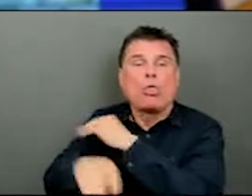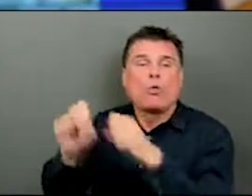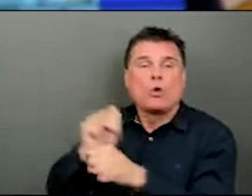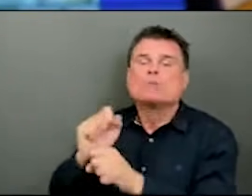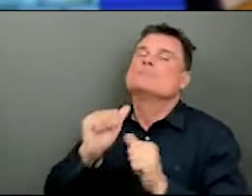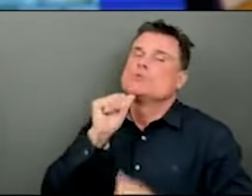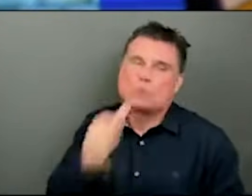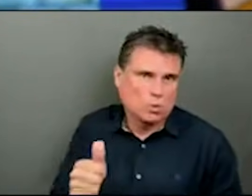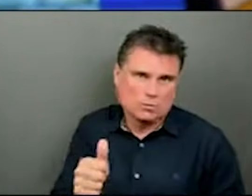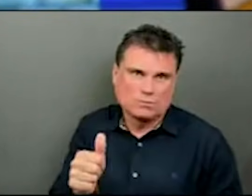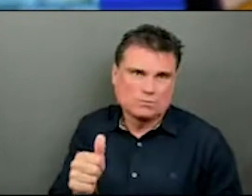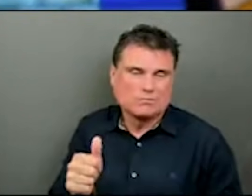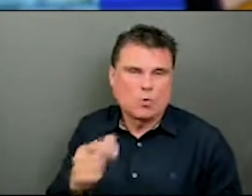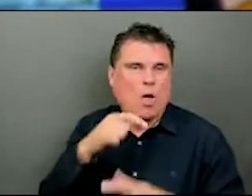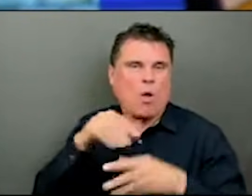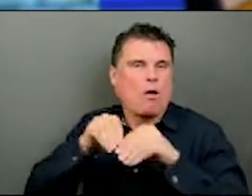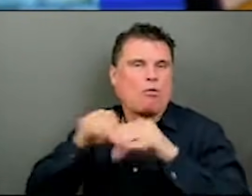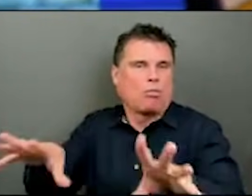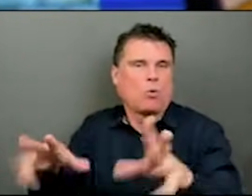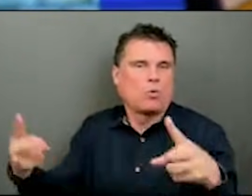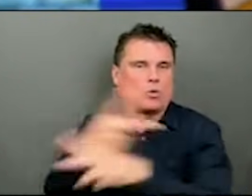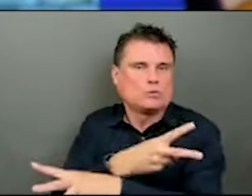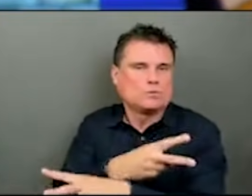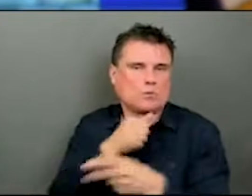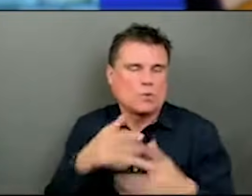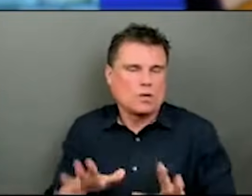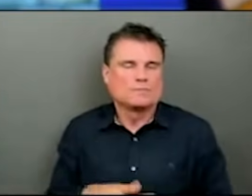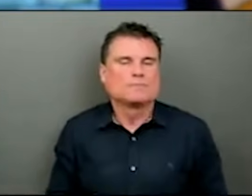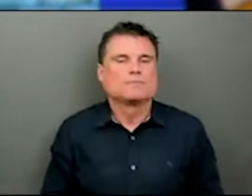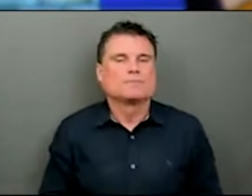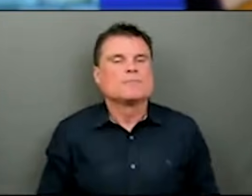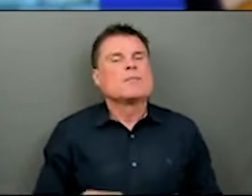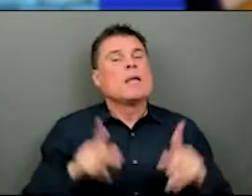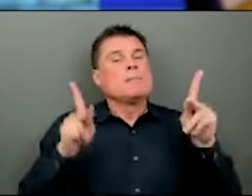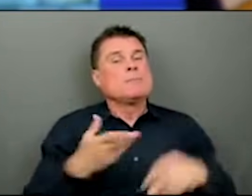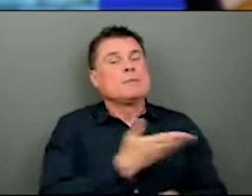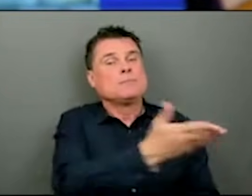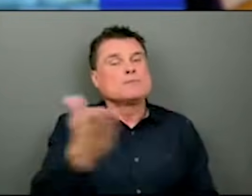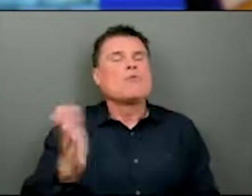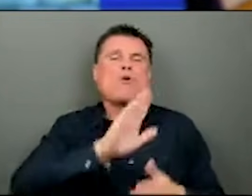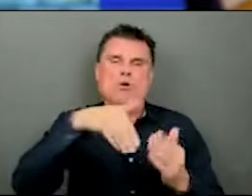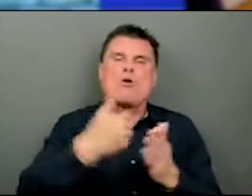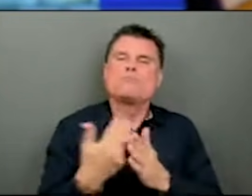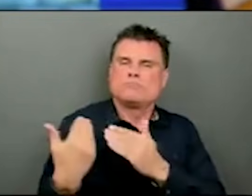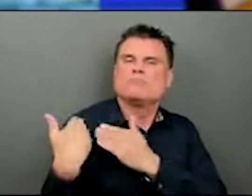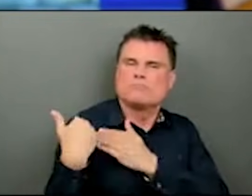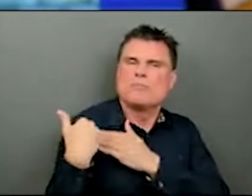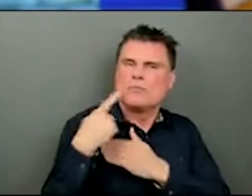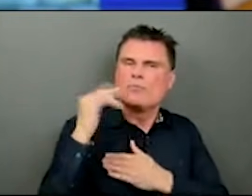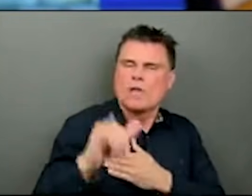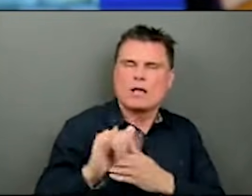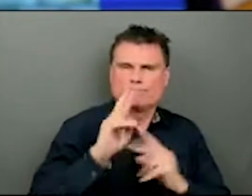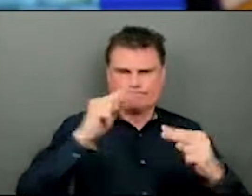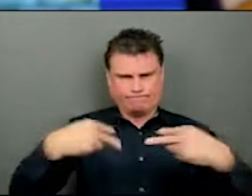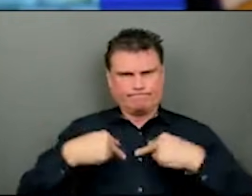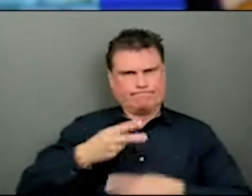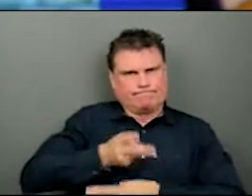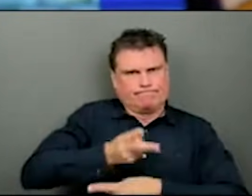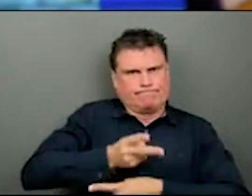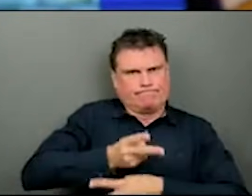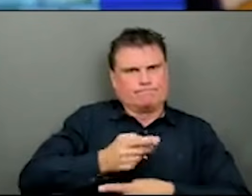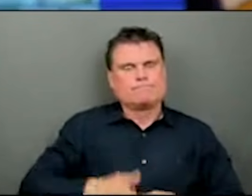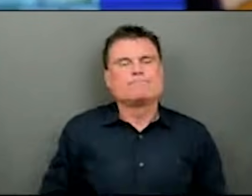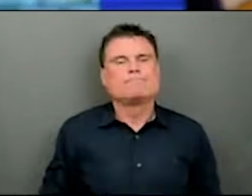that choice. I believe it's the responsibility of all of us to fill that gap, and we're going to find a way to do that. Richard Zussman, Global